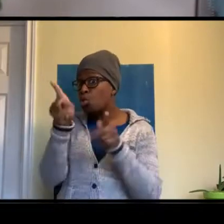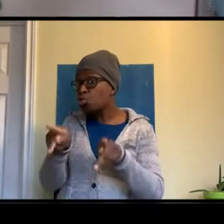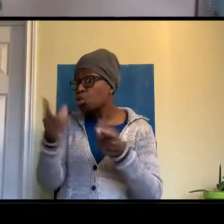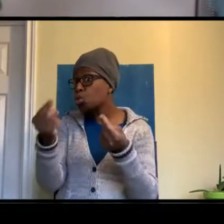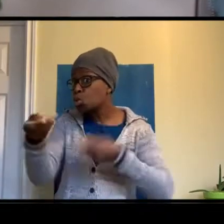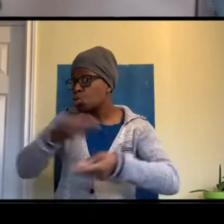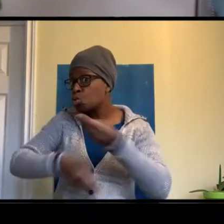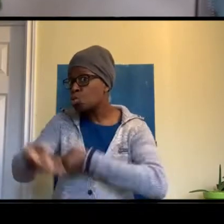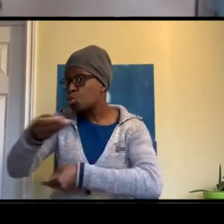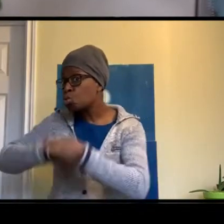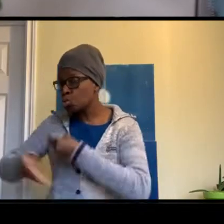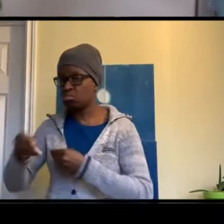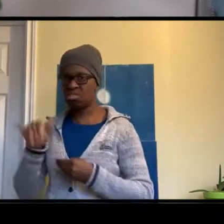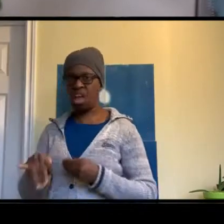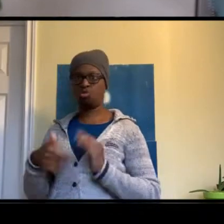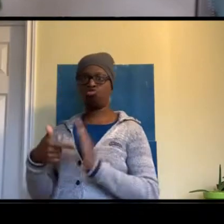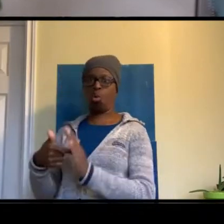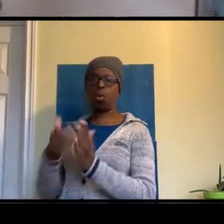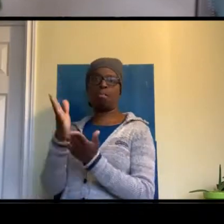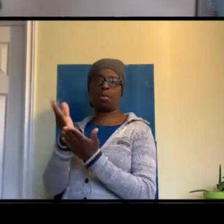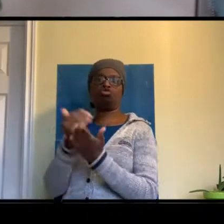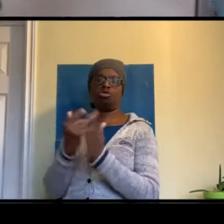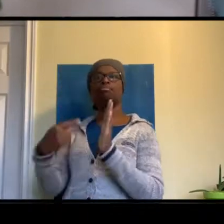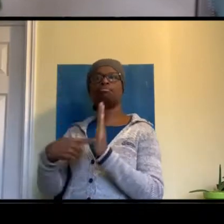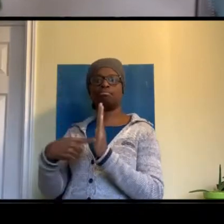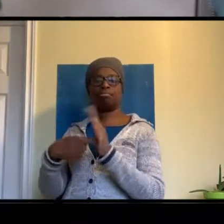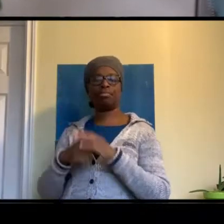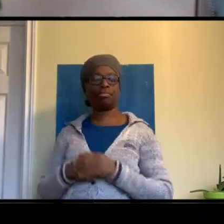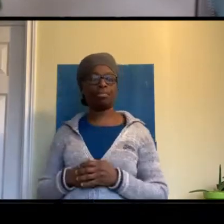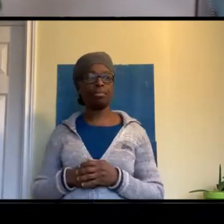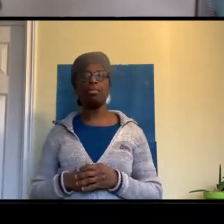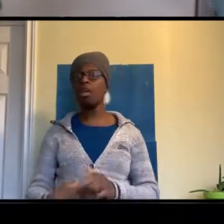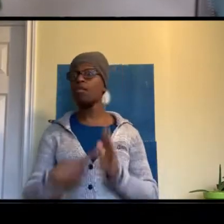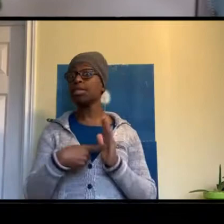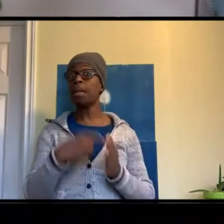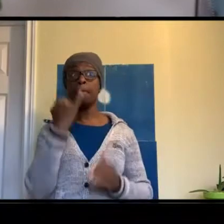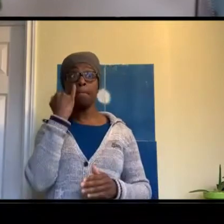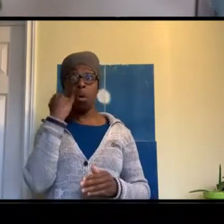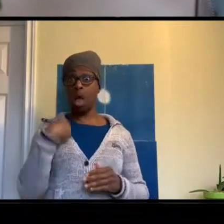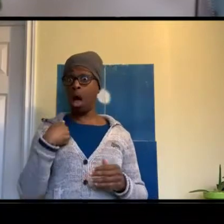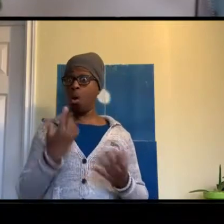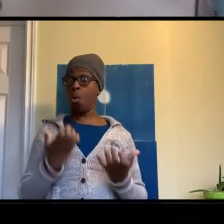want to use a particular venue, right? So a good example is here at BAAFF.